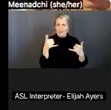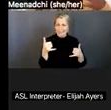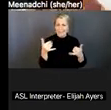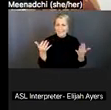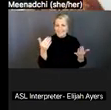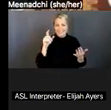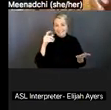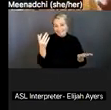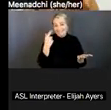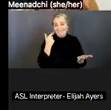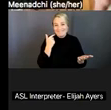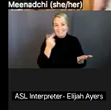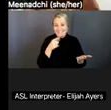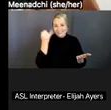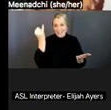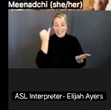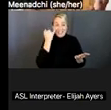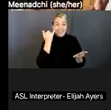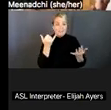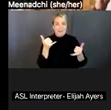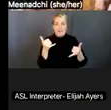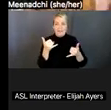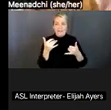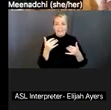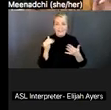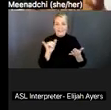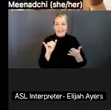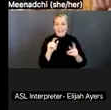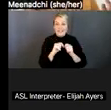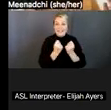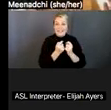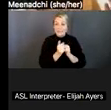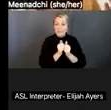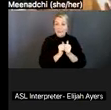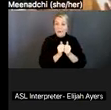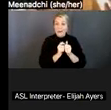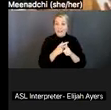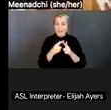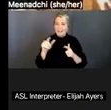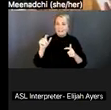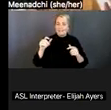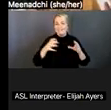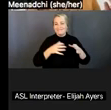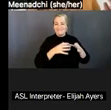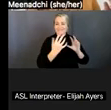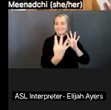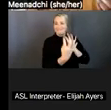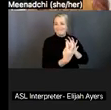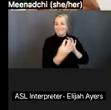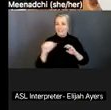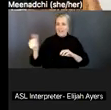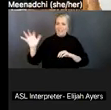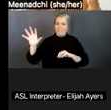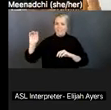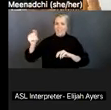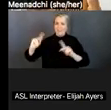imagine if you're playing some type of like team sport and then all of a sudden 50 other people rush the court and